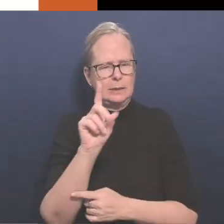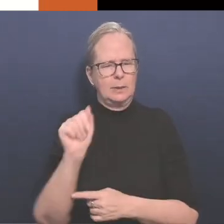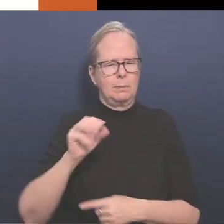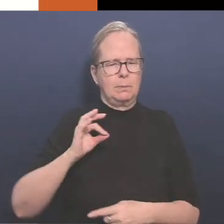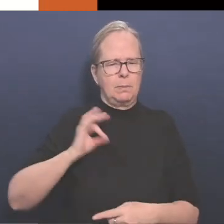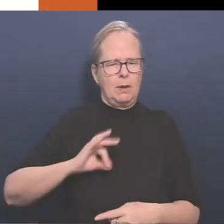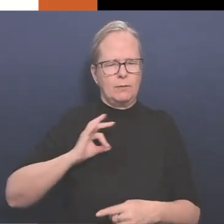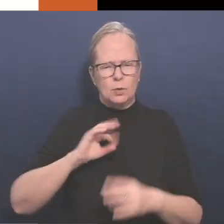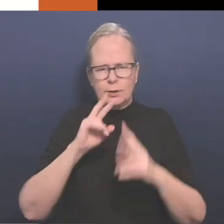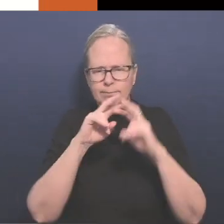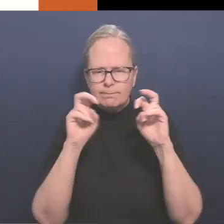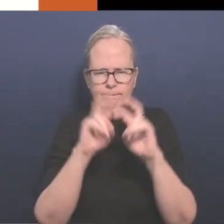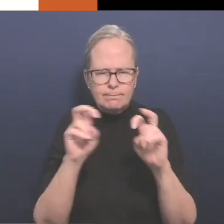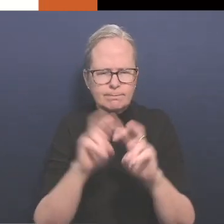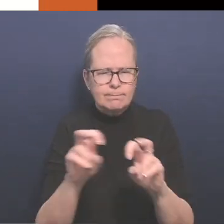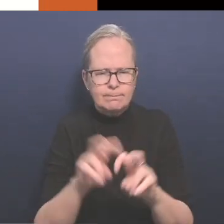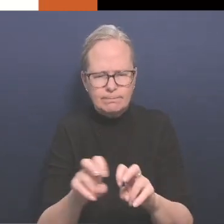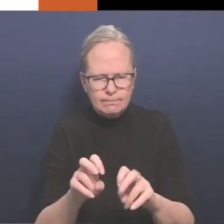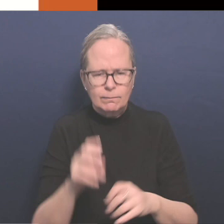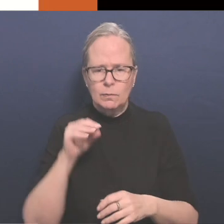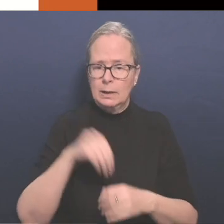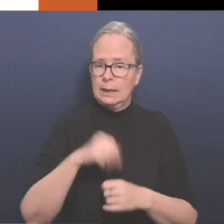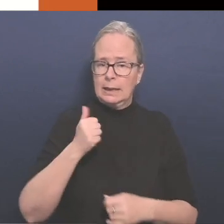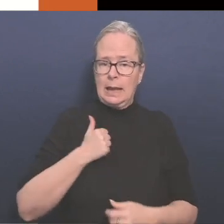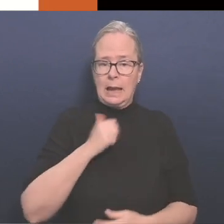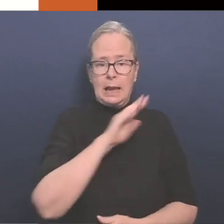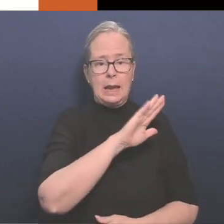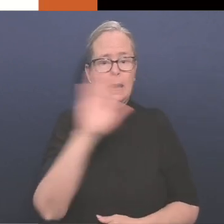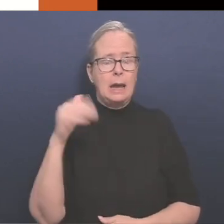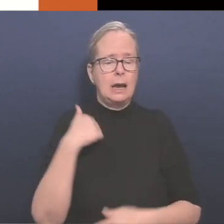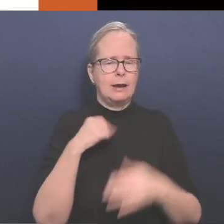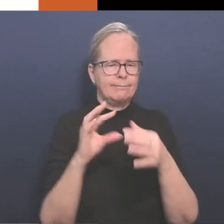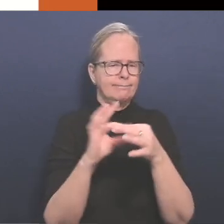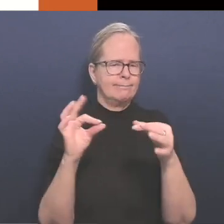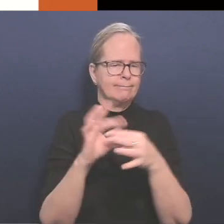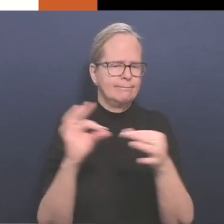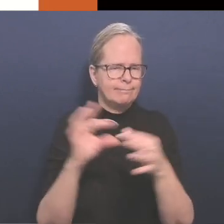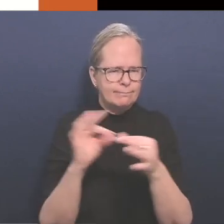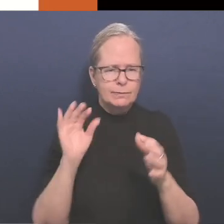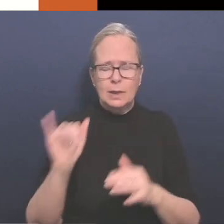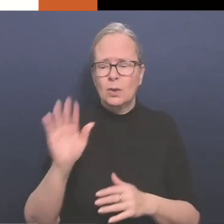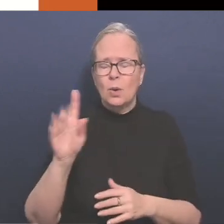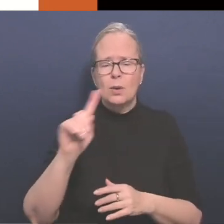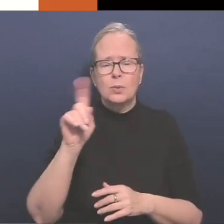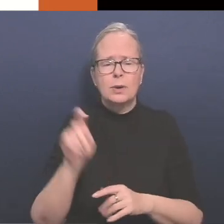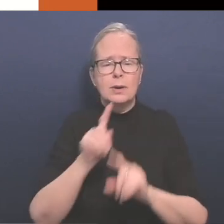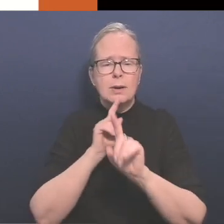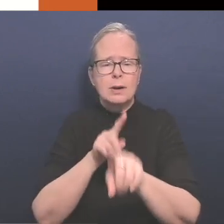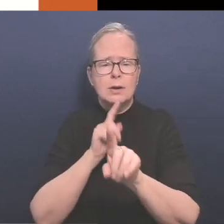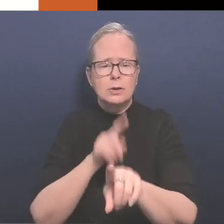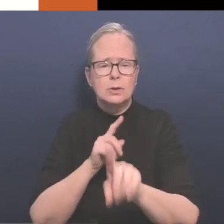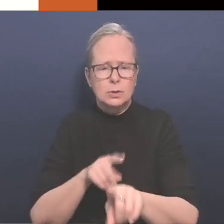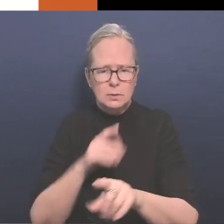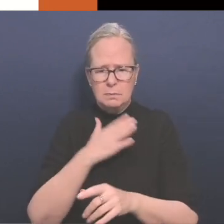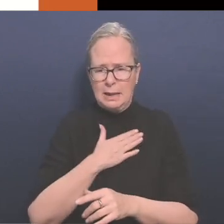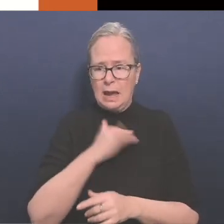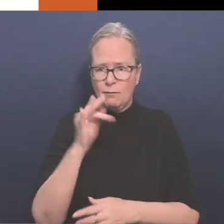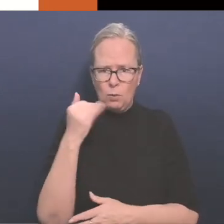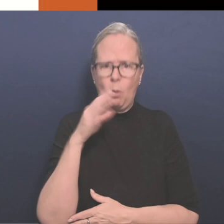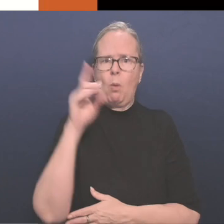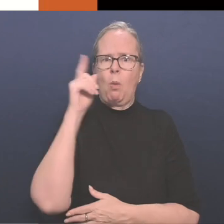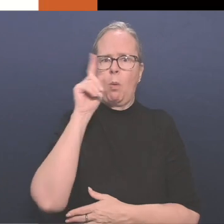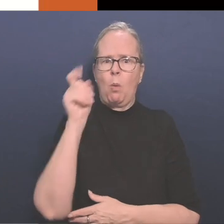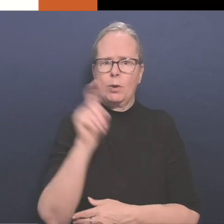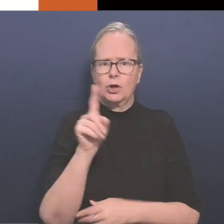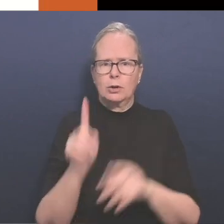work with clients, and make sure you're equipped to be able to share this tool with the general public and your clients, or those that you're